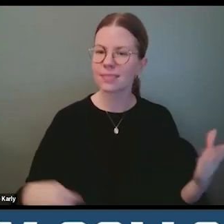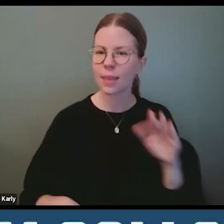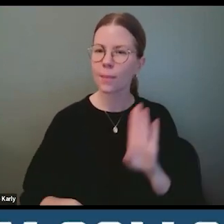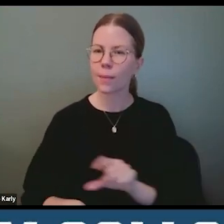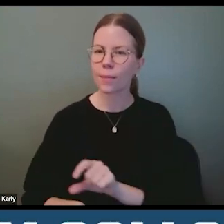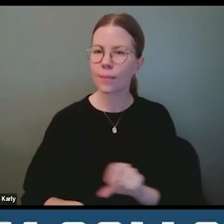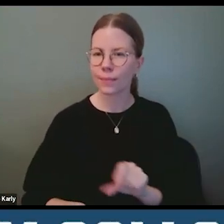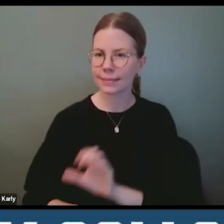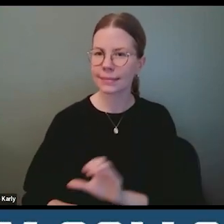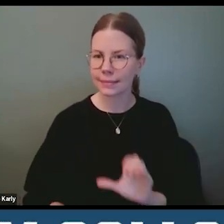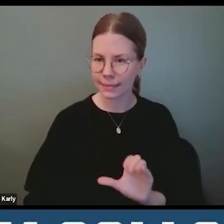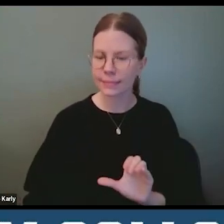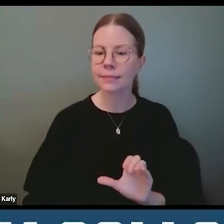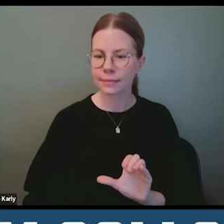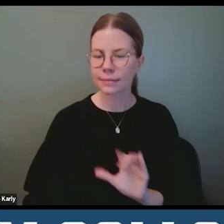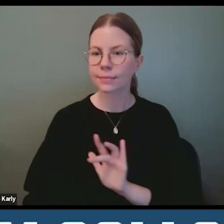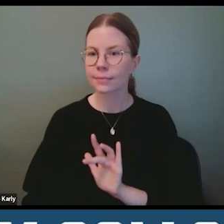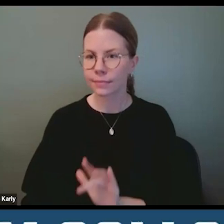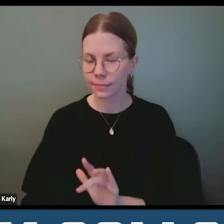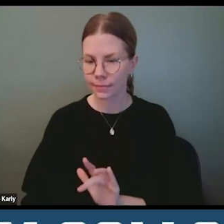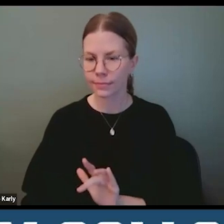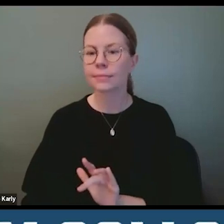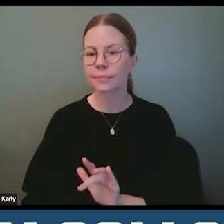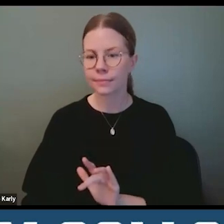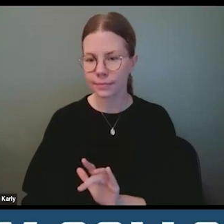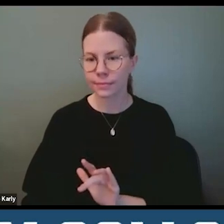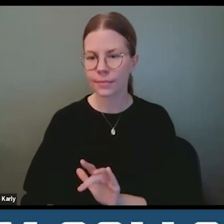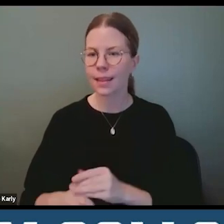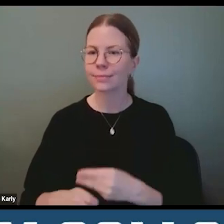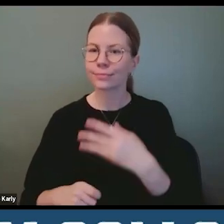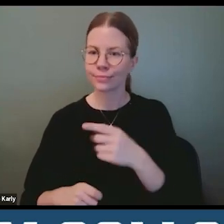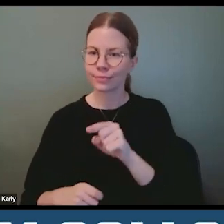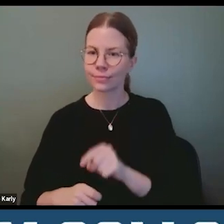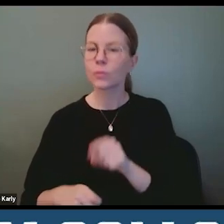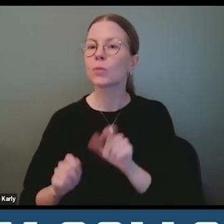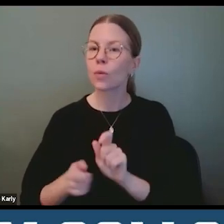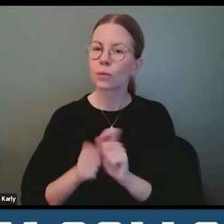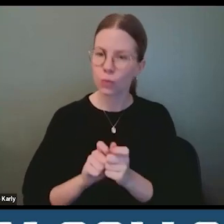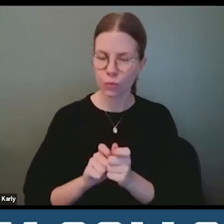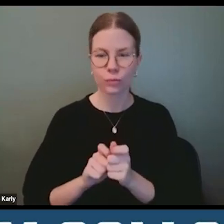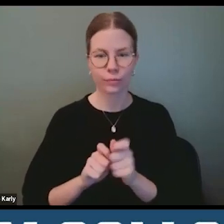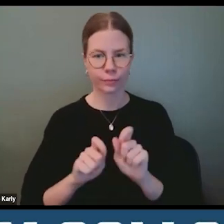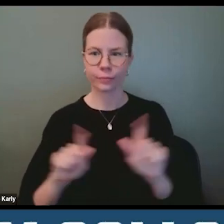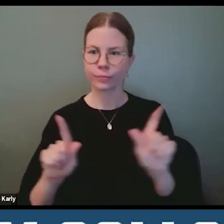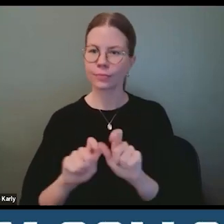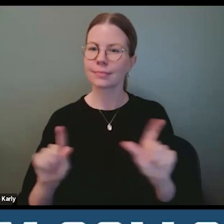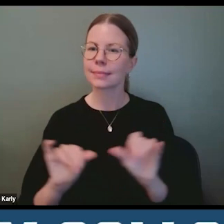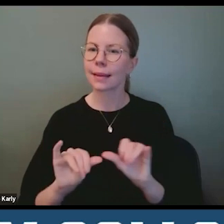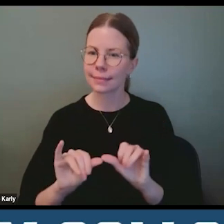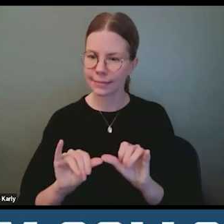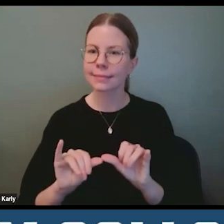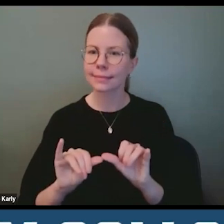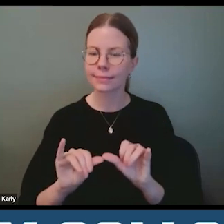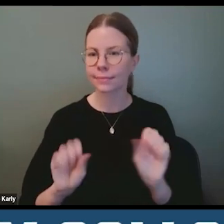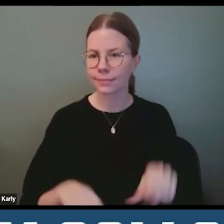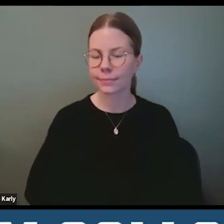CC live caption icon at the bottom of your window, and you can adjust the size of the font by clicking on the three dots at the bottom of your